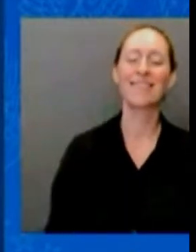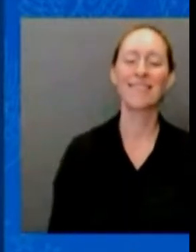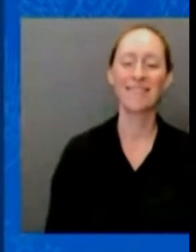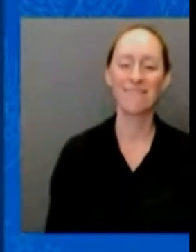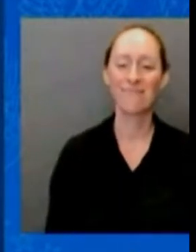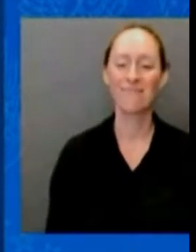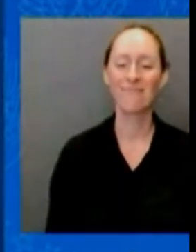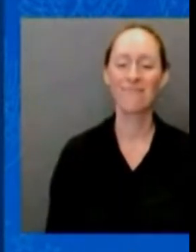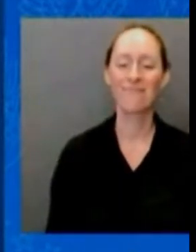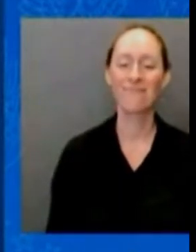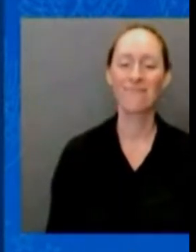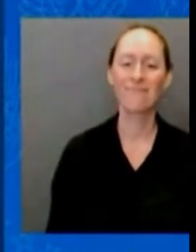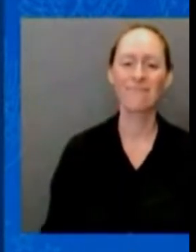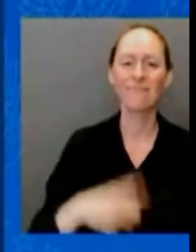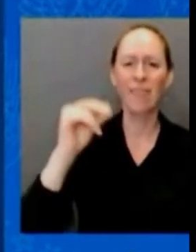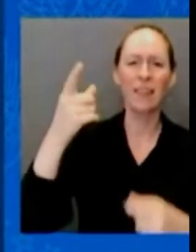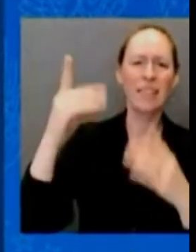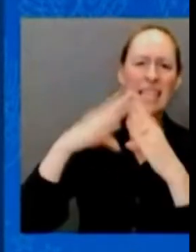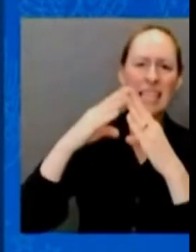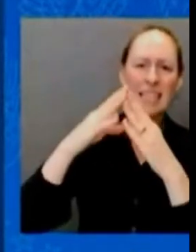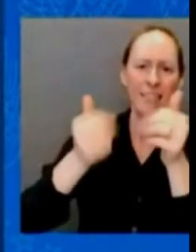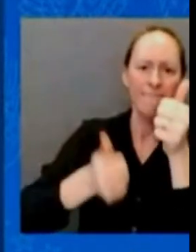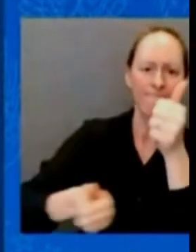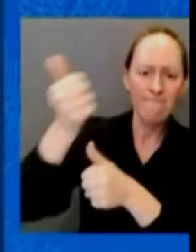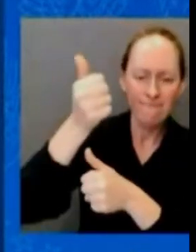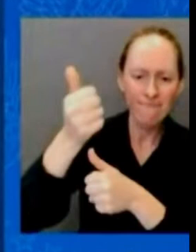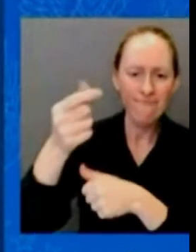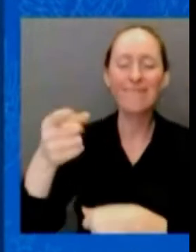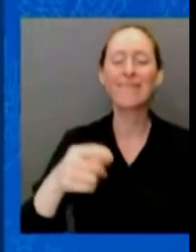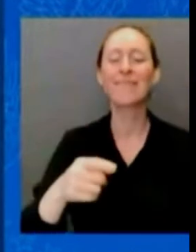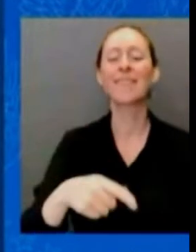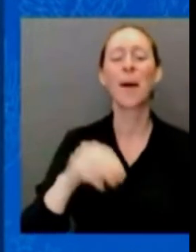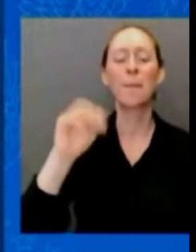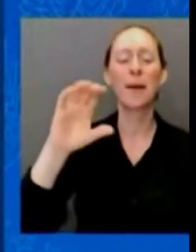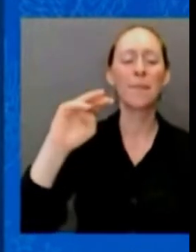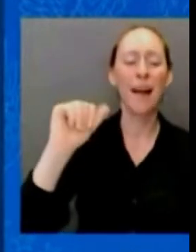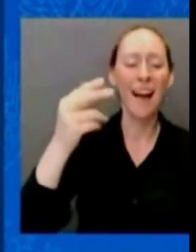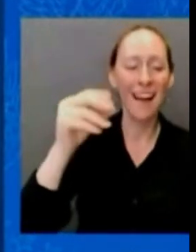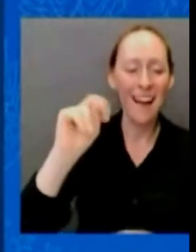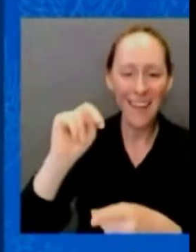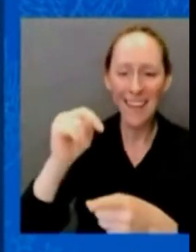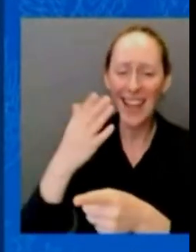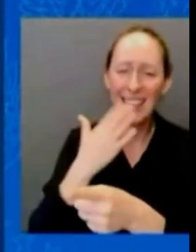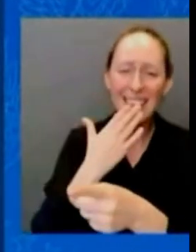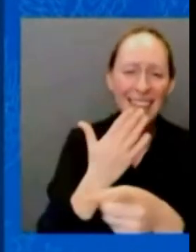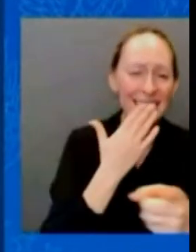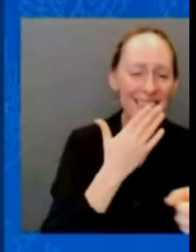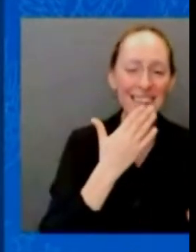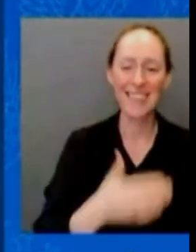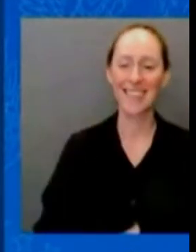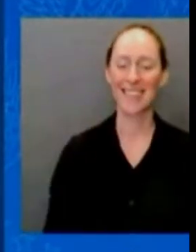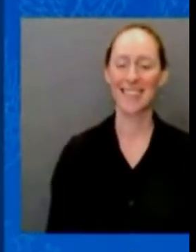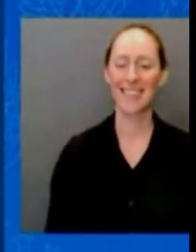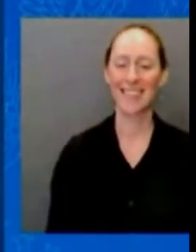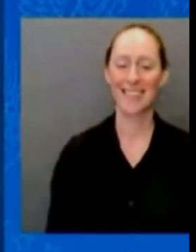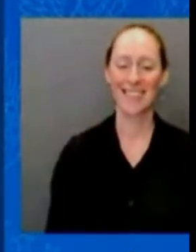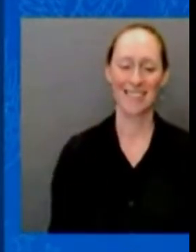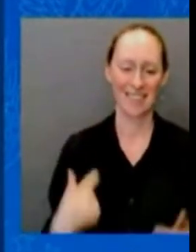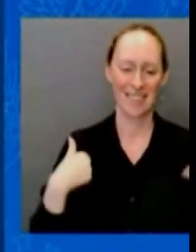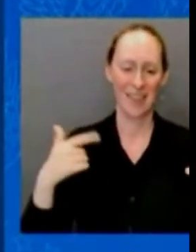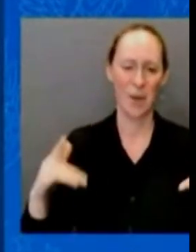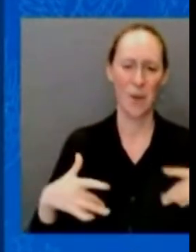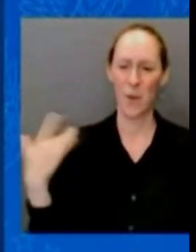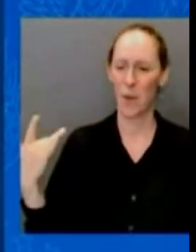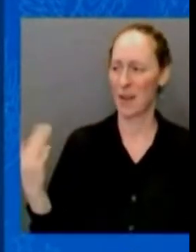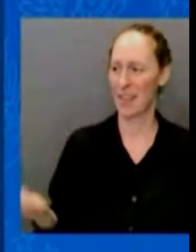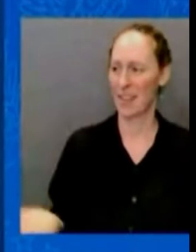me, and that means so much to our country with the project we're here to celebrate today. Governor Hochul, thank you for the passport into the